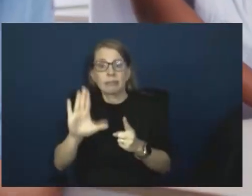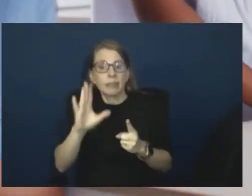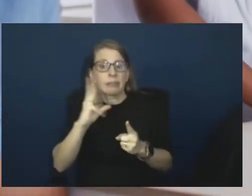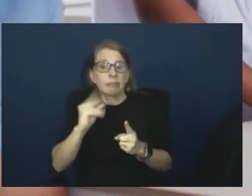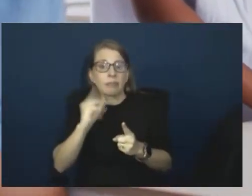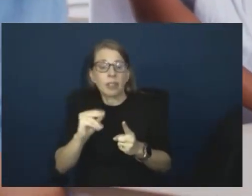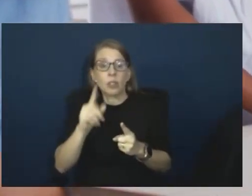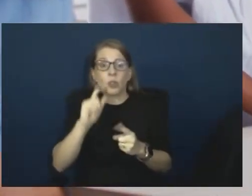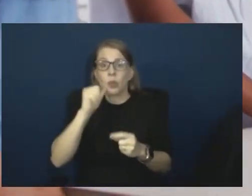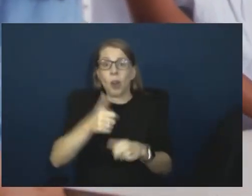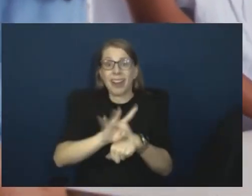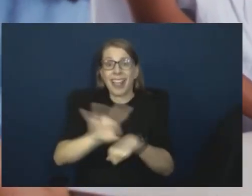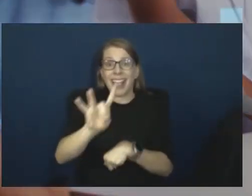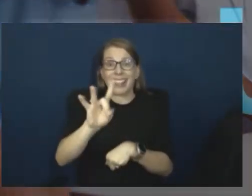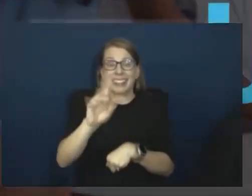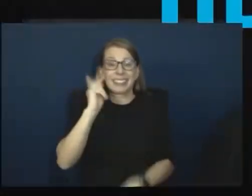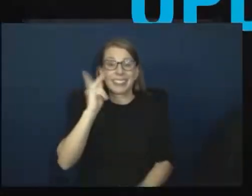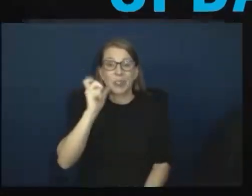great day. We'll see you then.